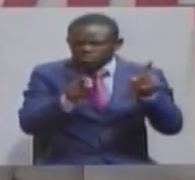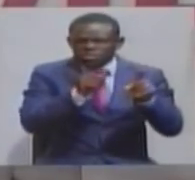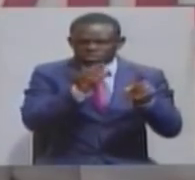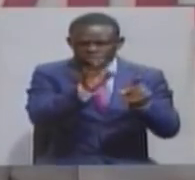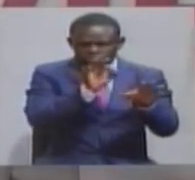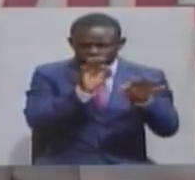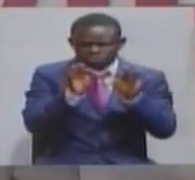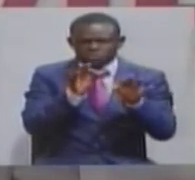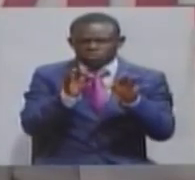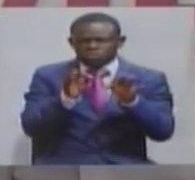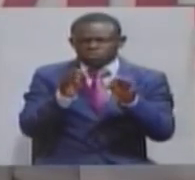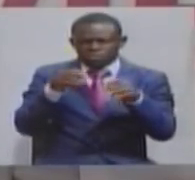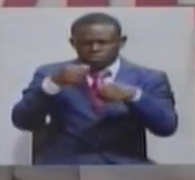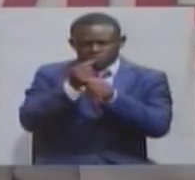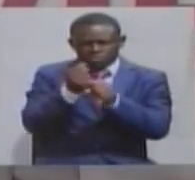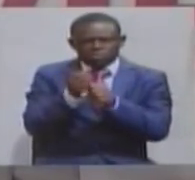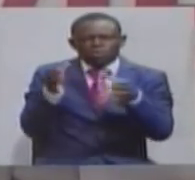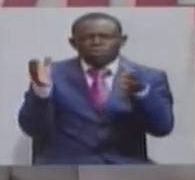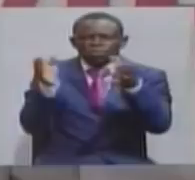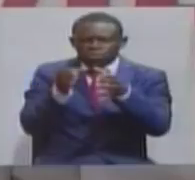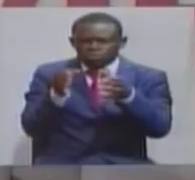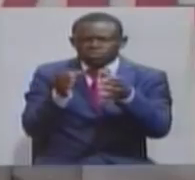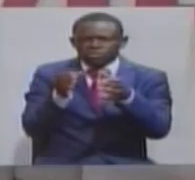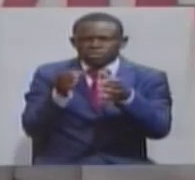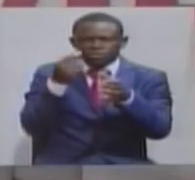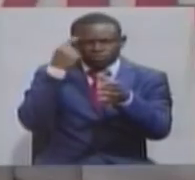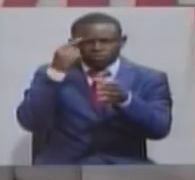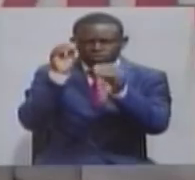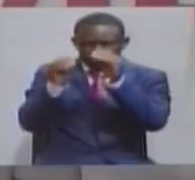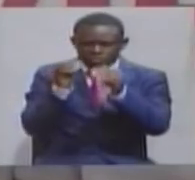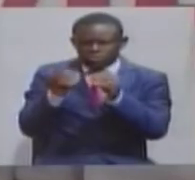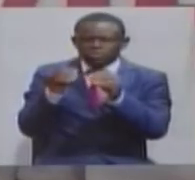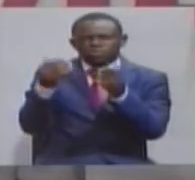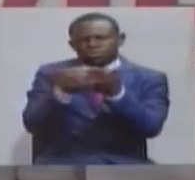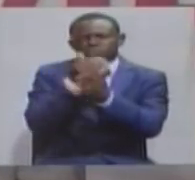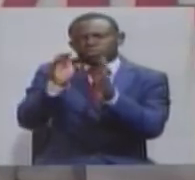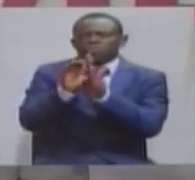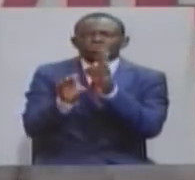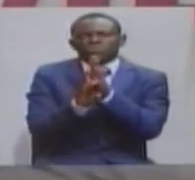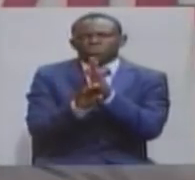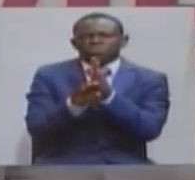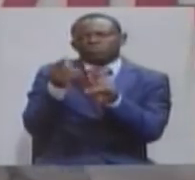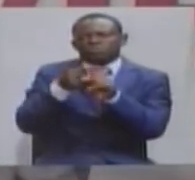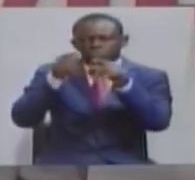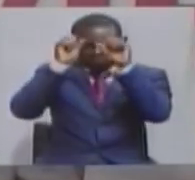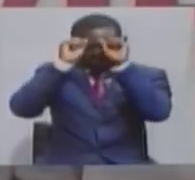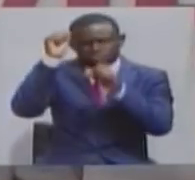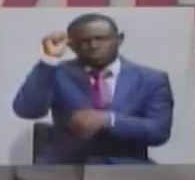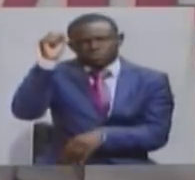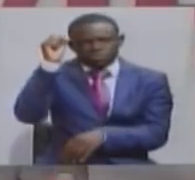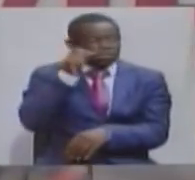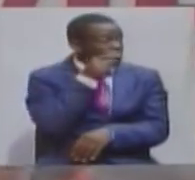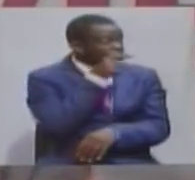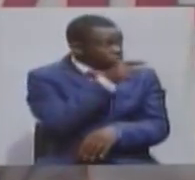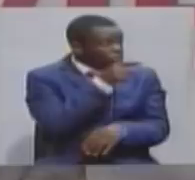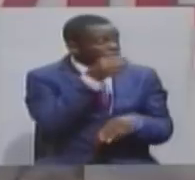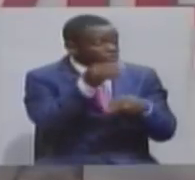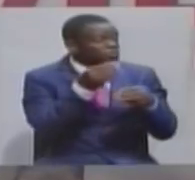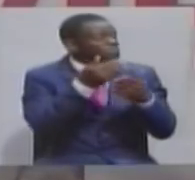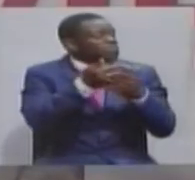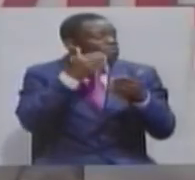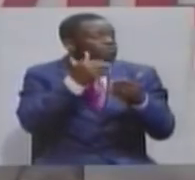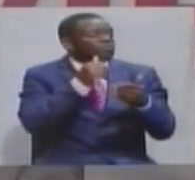at. It wasn't the only. It was part of. It was part of. And you didn't agree with it? No, we agreed with all the various submissions from the